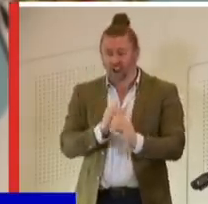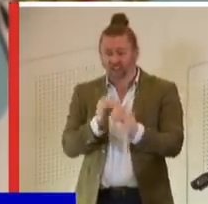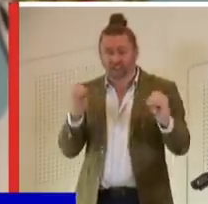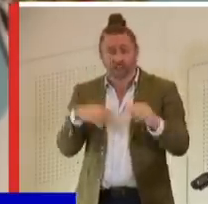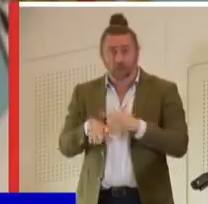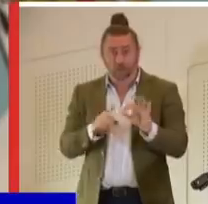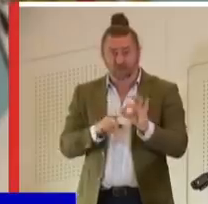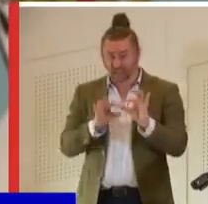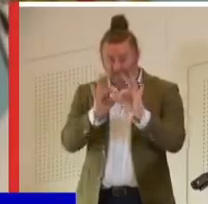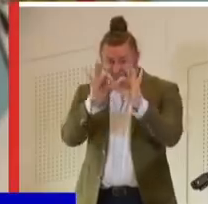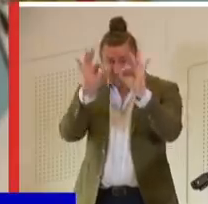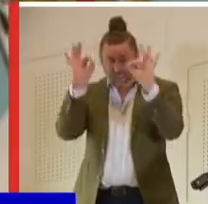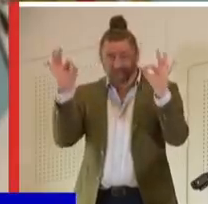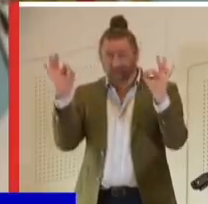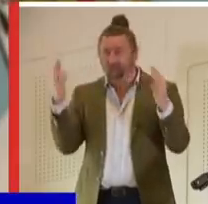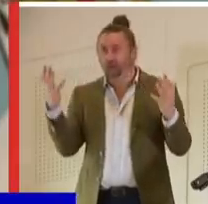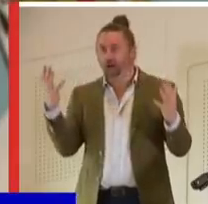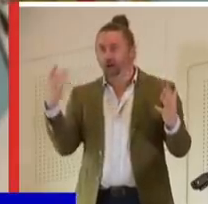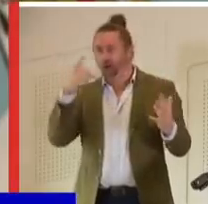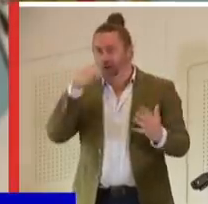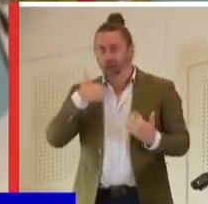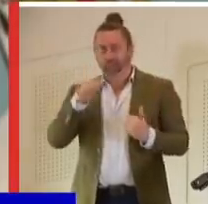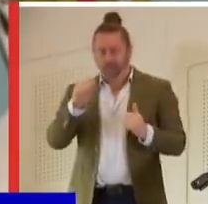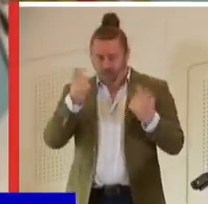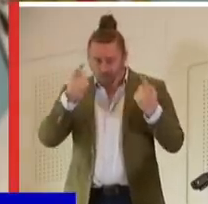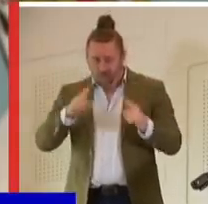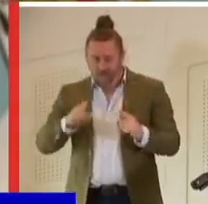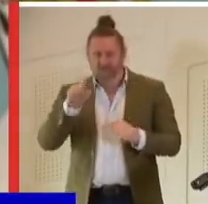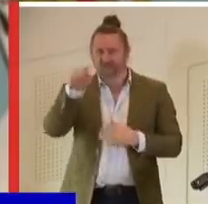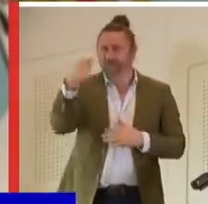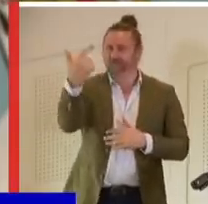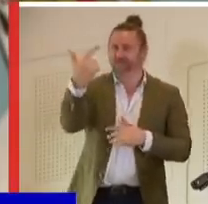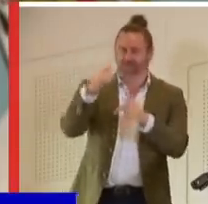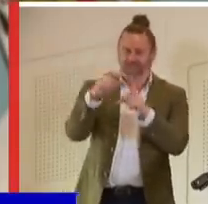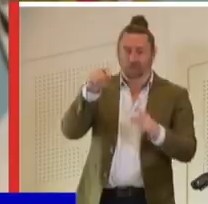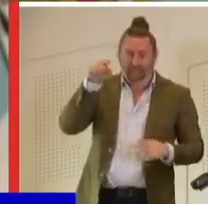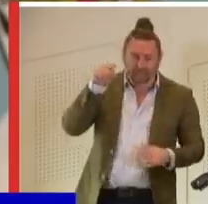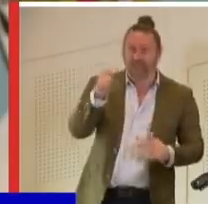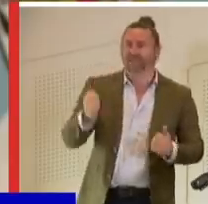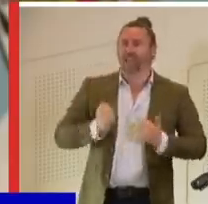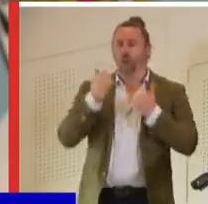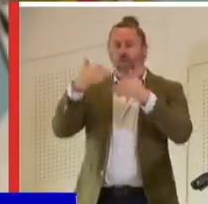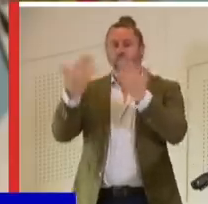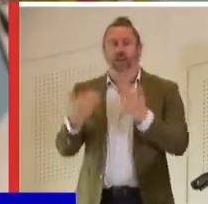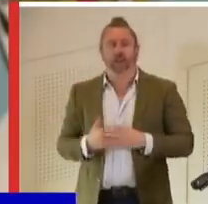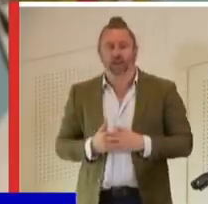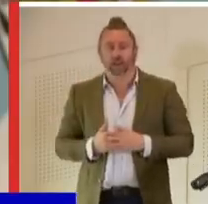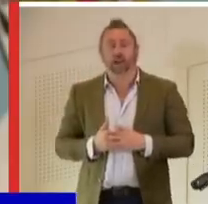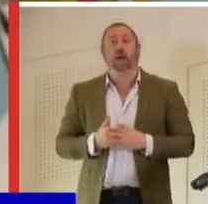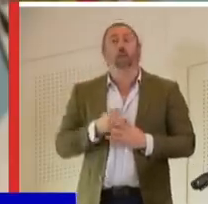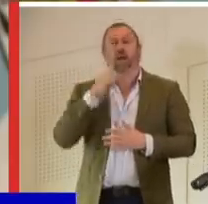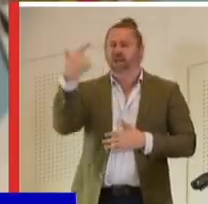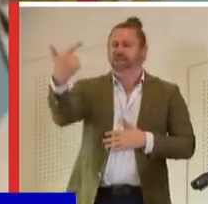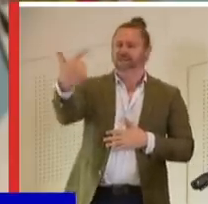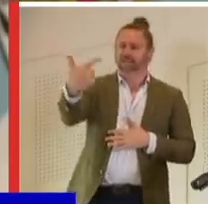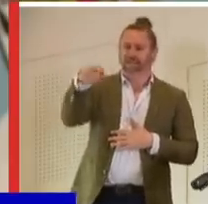thing now is we have a time frame to aim for, the 17th of December, which means the latest people can get